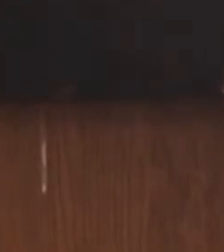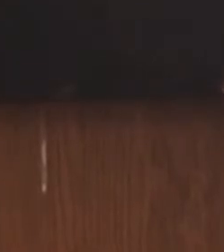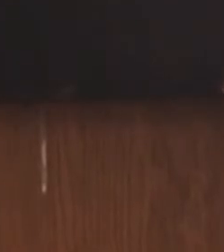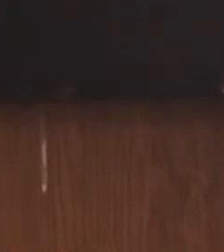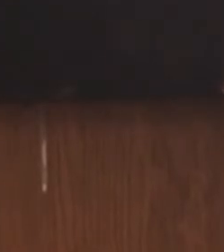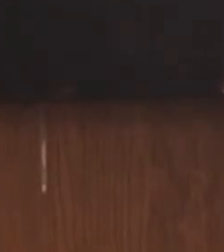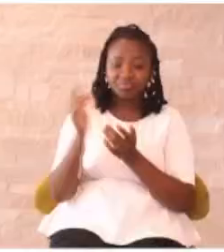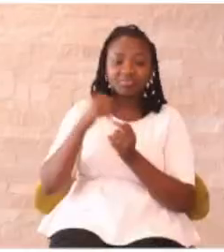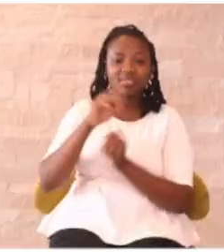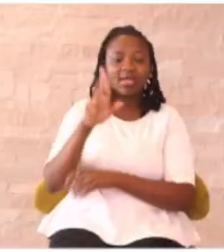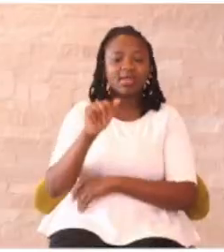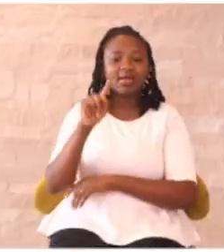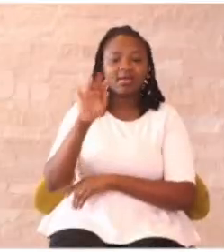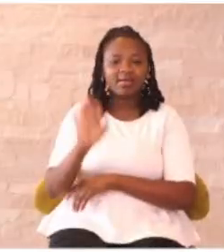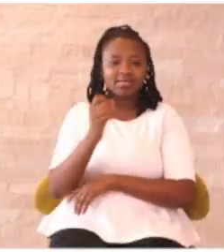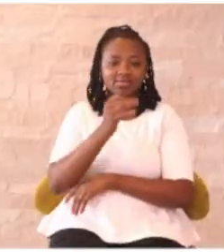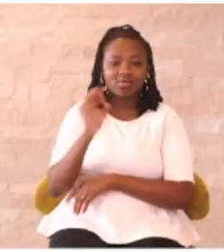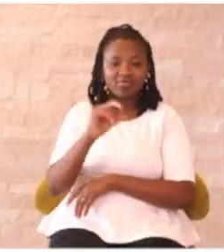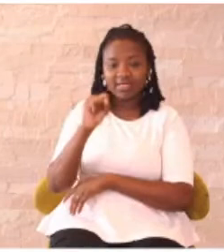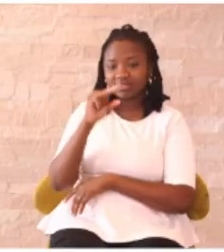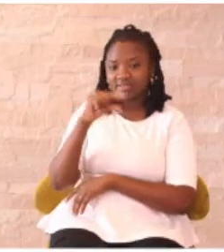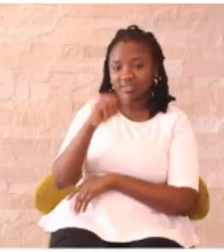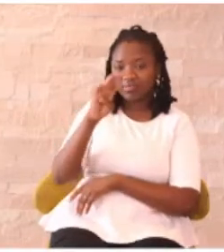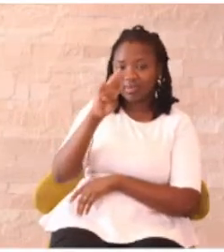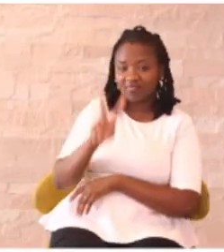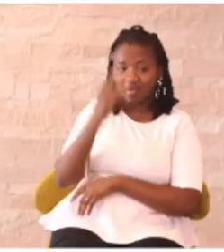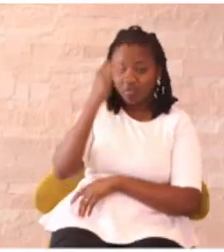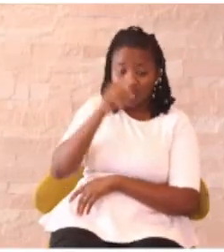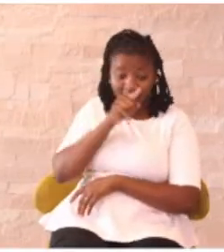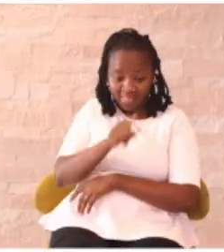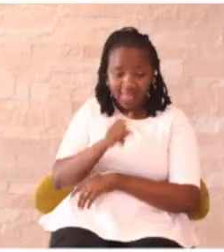issues that will bring about the fights in homes.